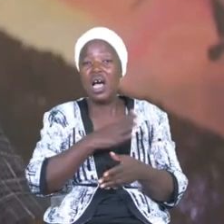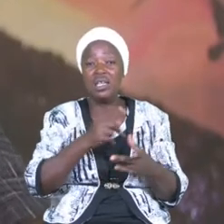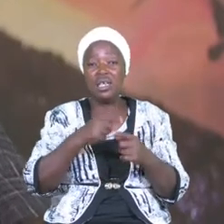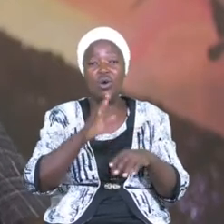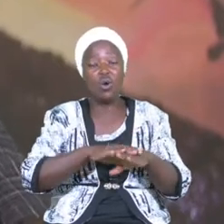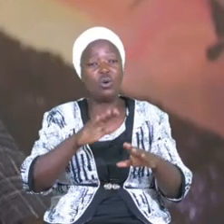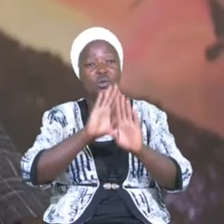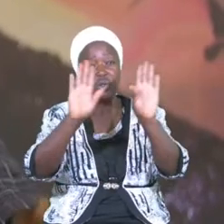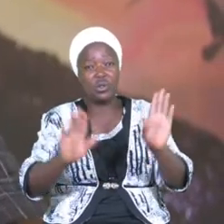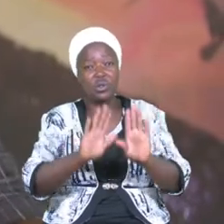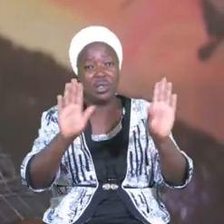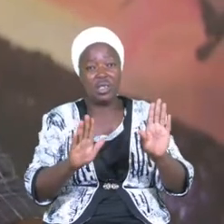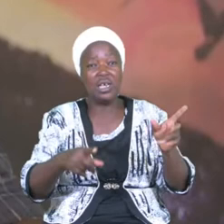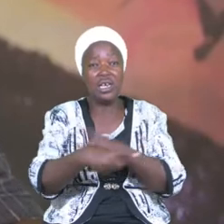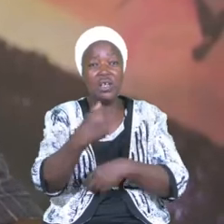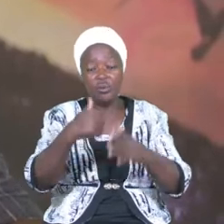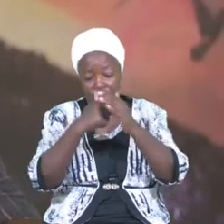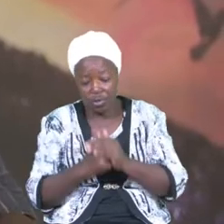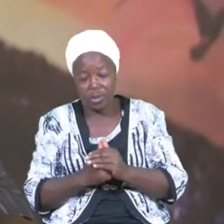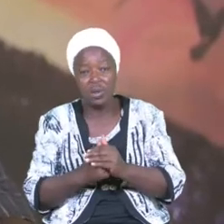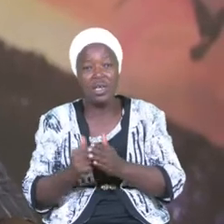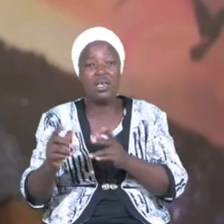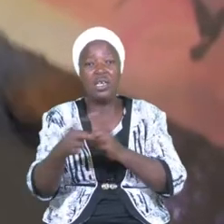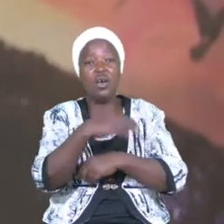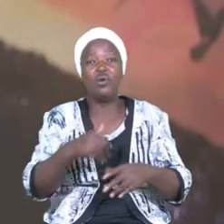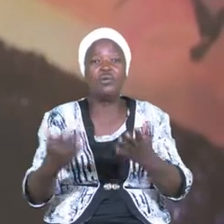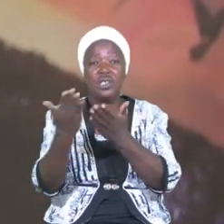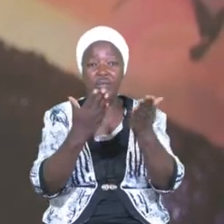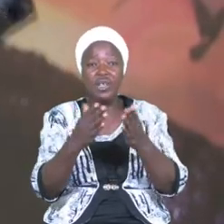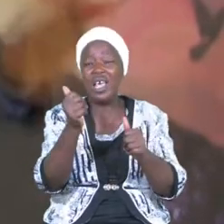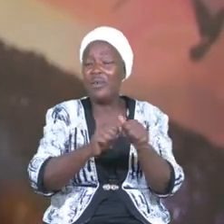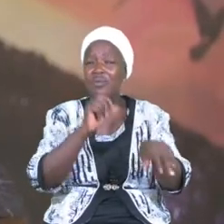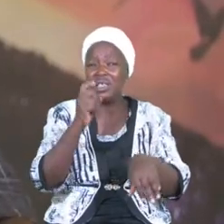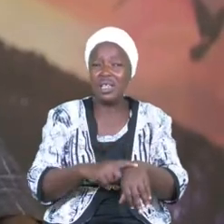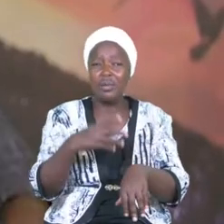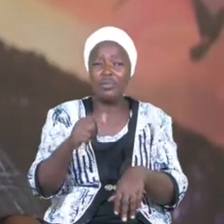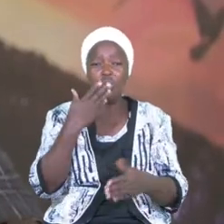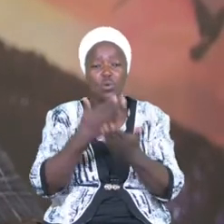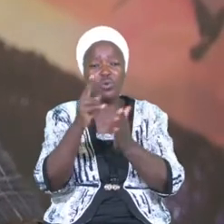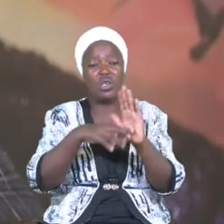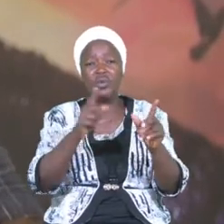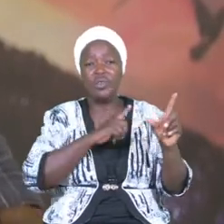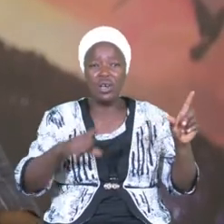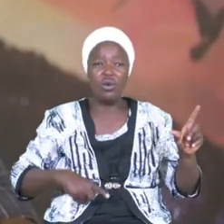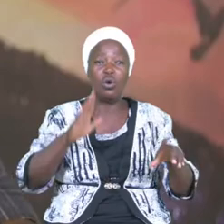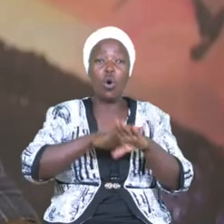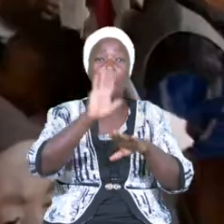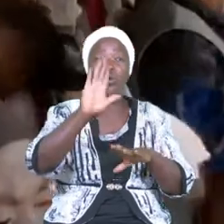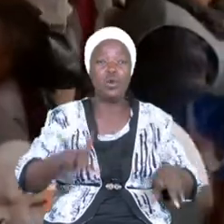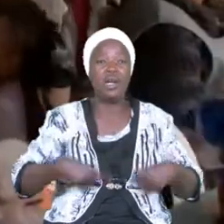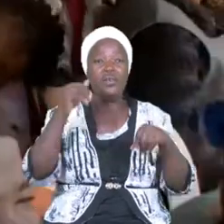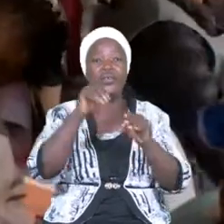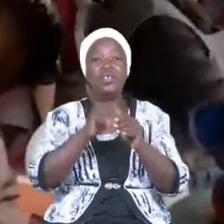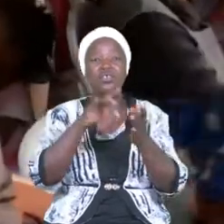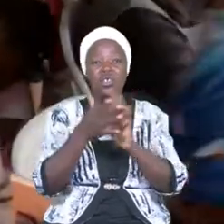of worship and day of service, every time, the goodness of the Lord upon your life in Jesus'